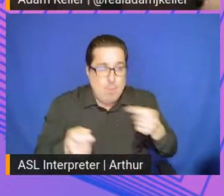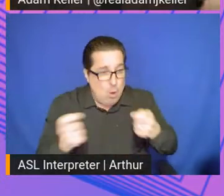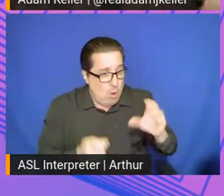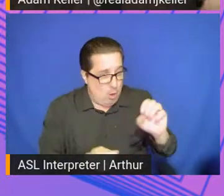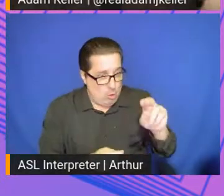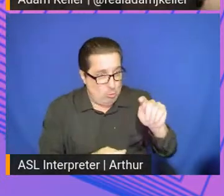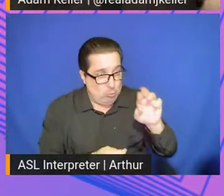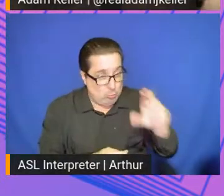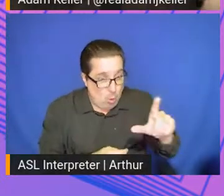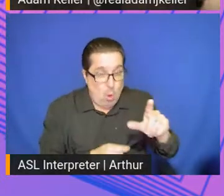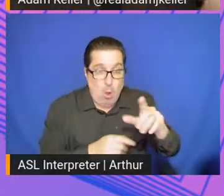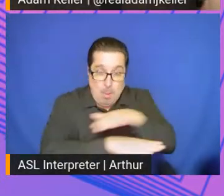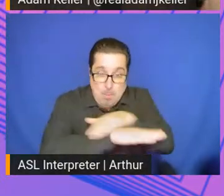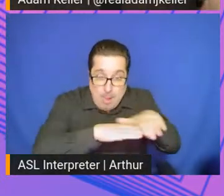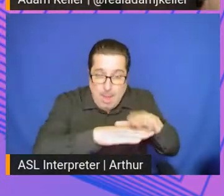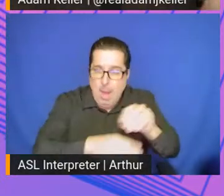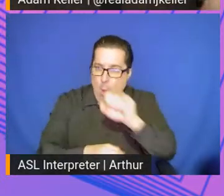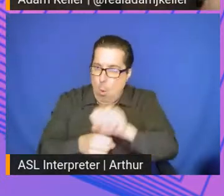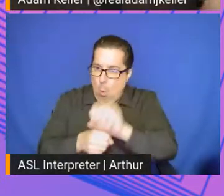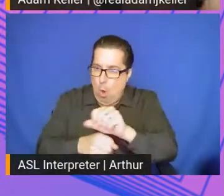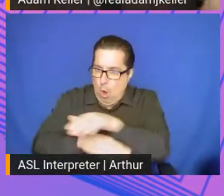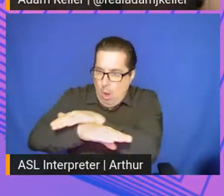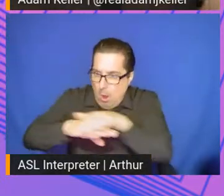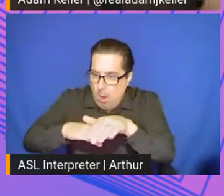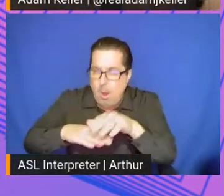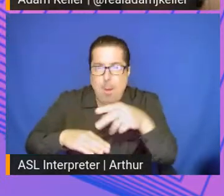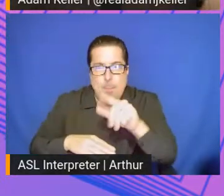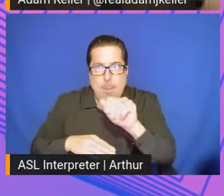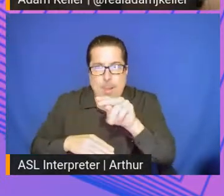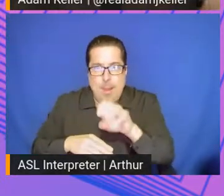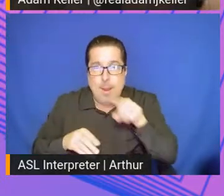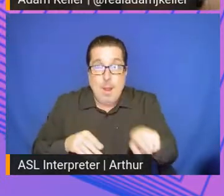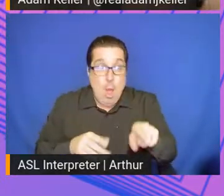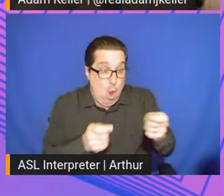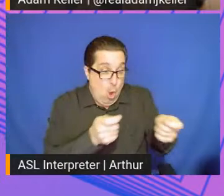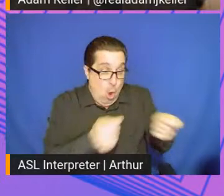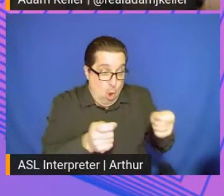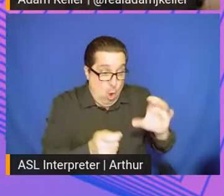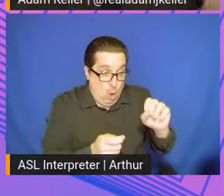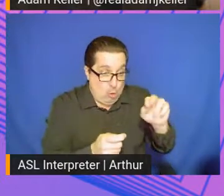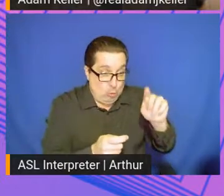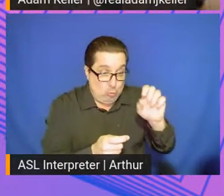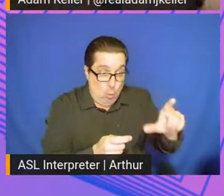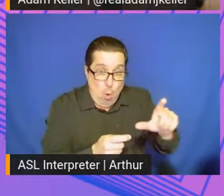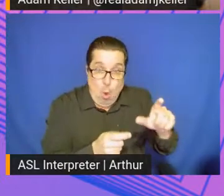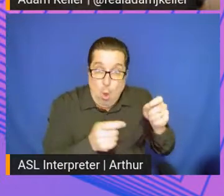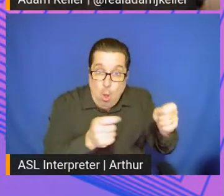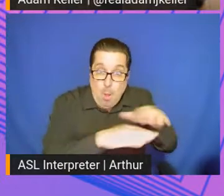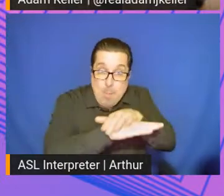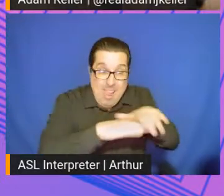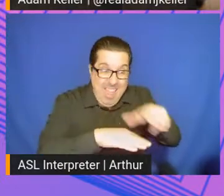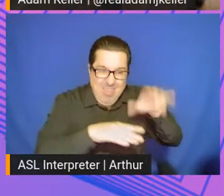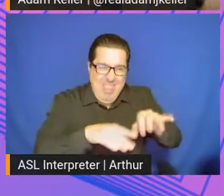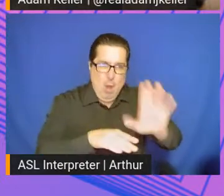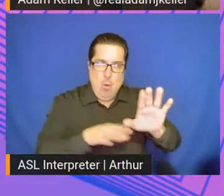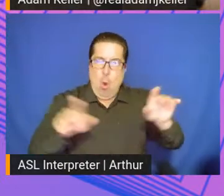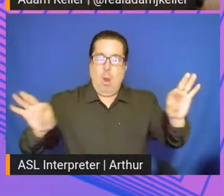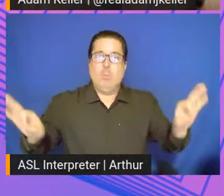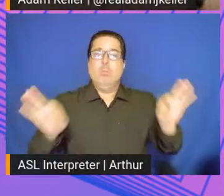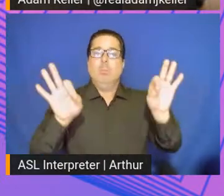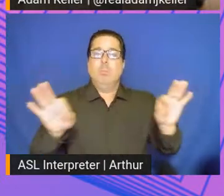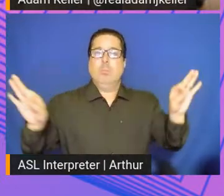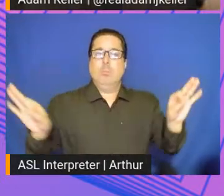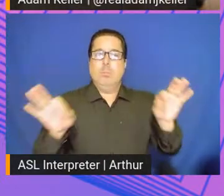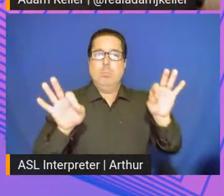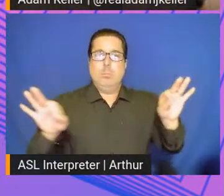worker plane. So speaking to the control plane, that's your conductor. That's who's telling the orchestra